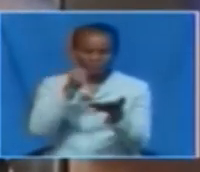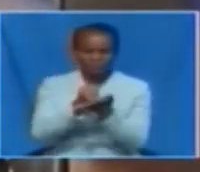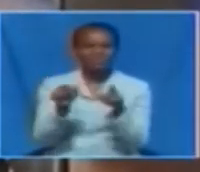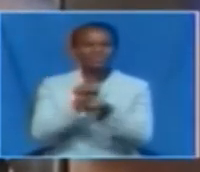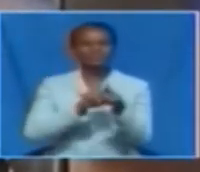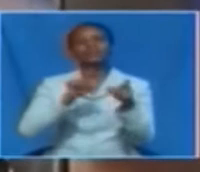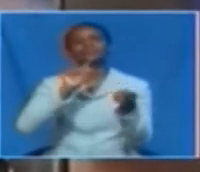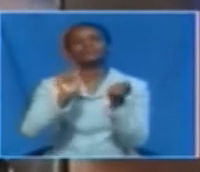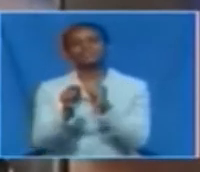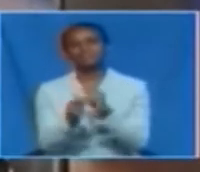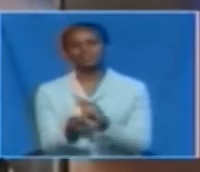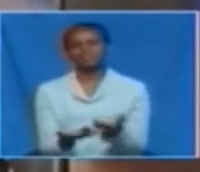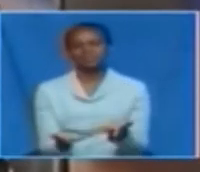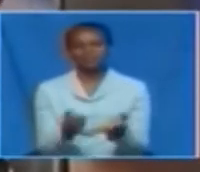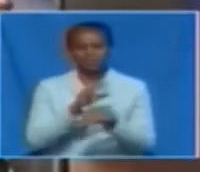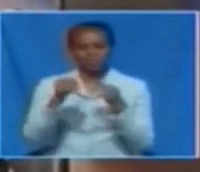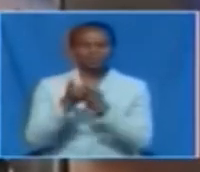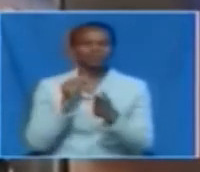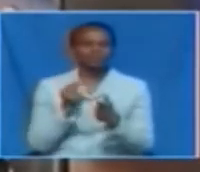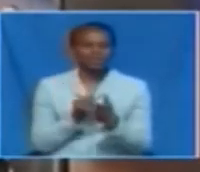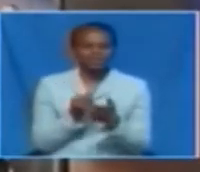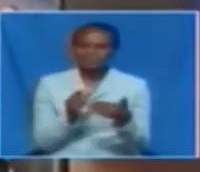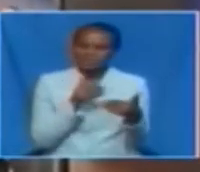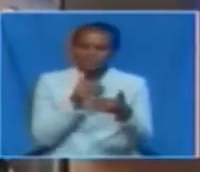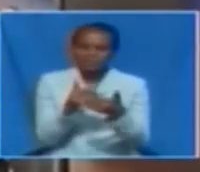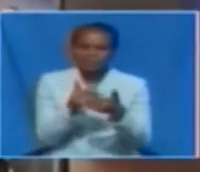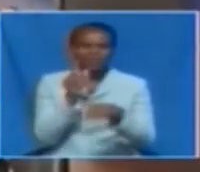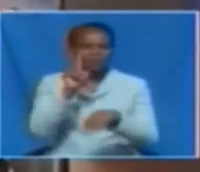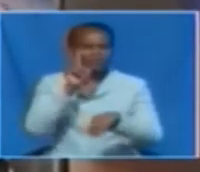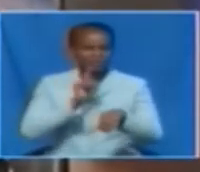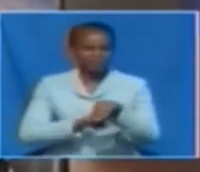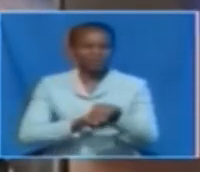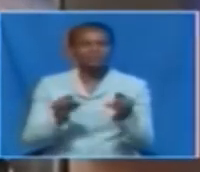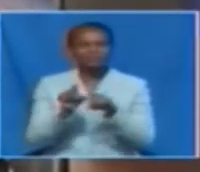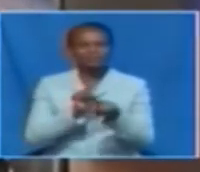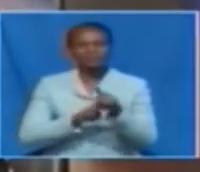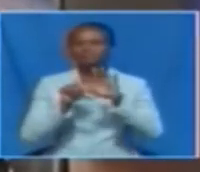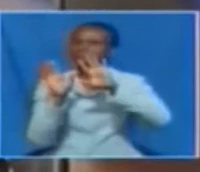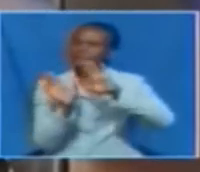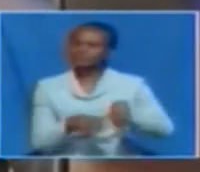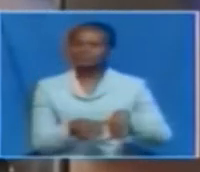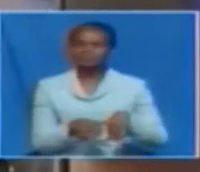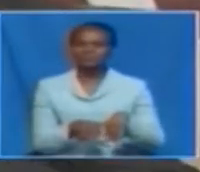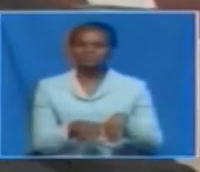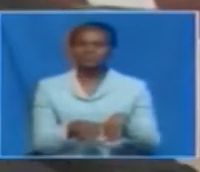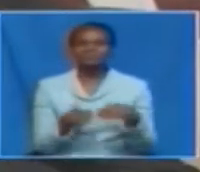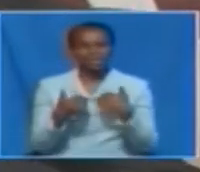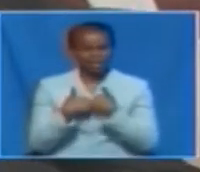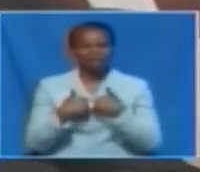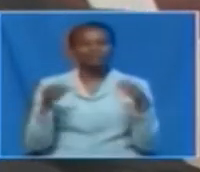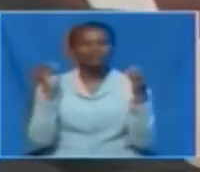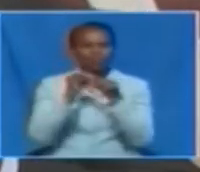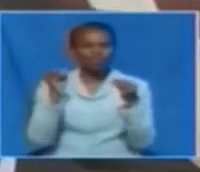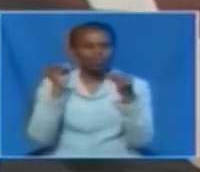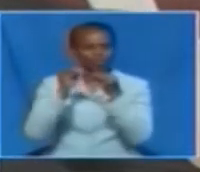you? The people that all of us deem to be close to you at one point, then eventually they leave you. They have more expectations than